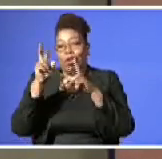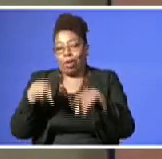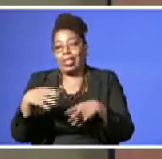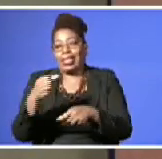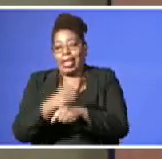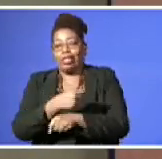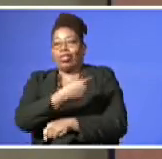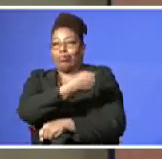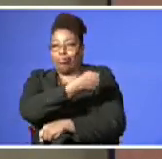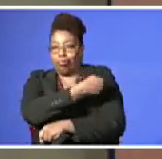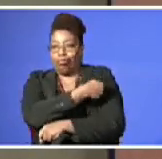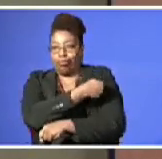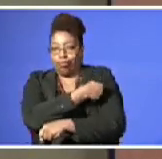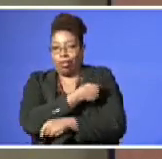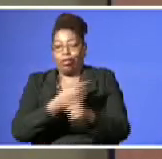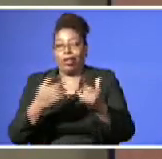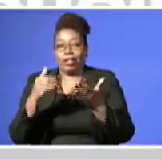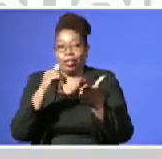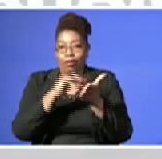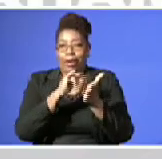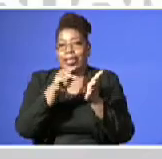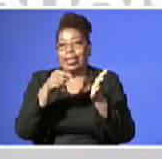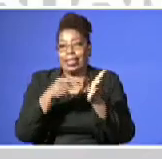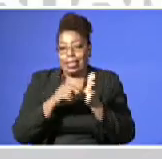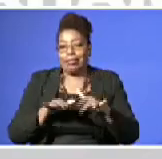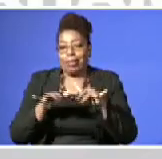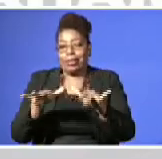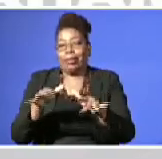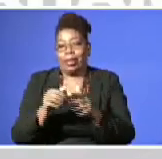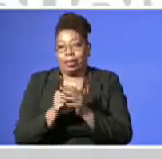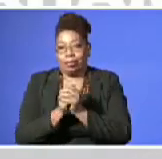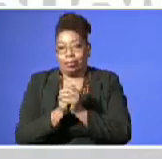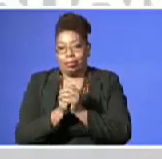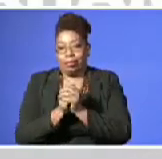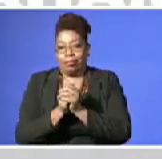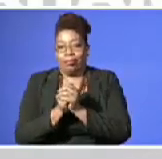fight the COVID-19 pandemic. Reporting live in the newsroom, I'm Altaviz Munnings. Back to you, Keishla.